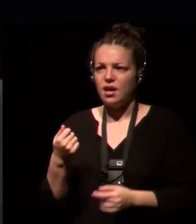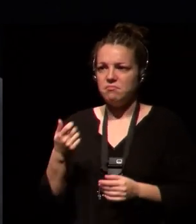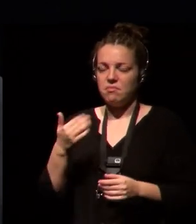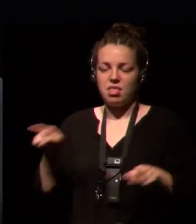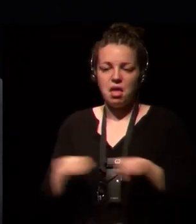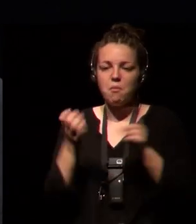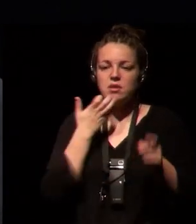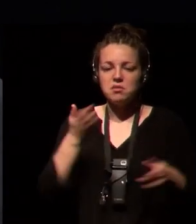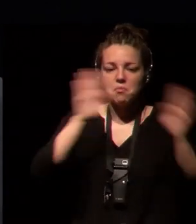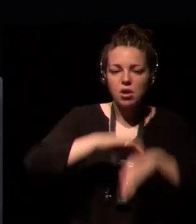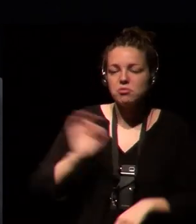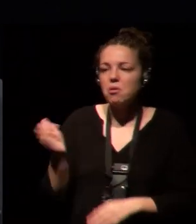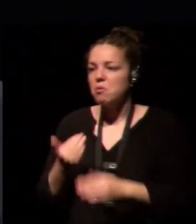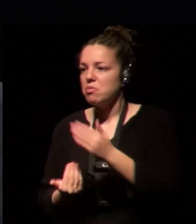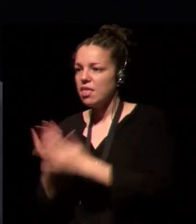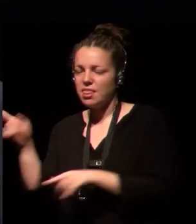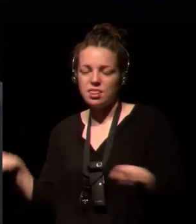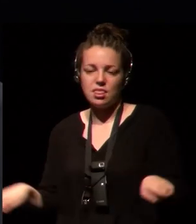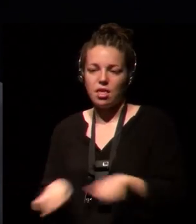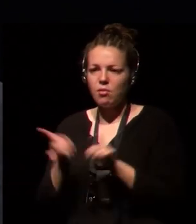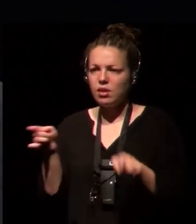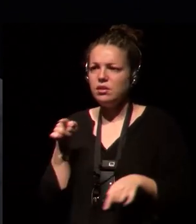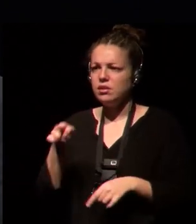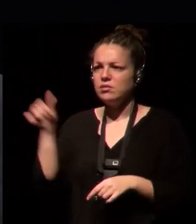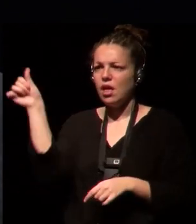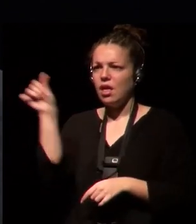Y bueno, pues es un espectáculo que duró un total de 9 horas.